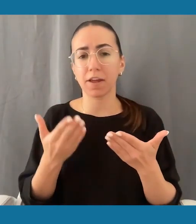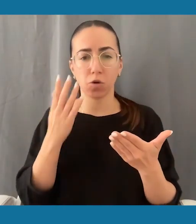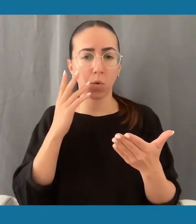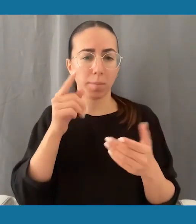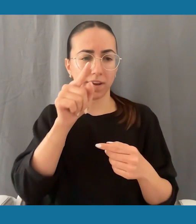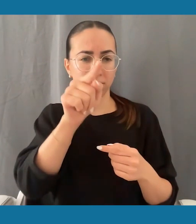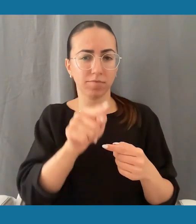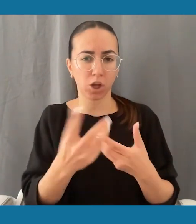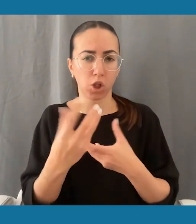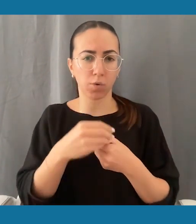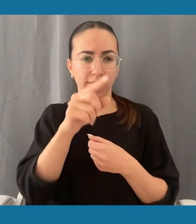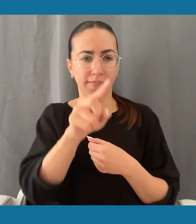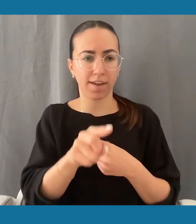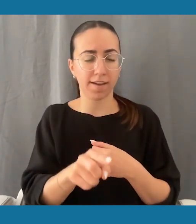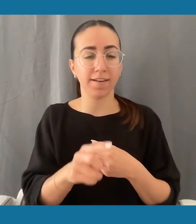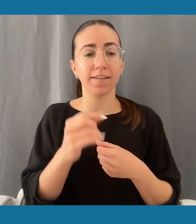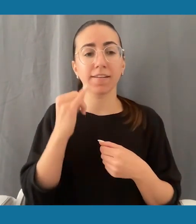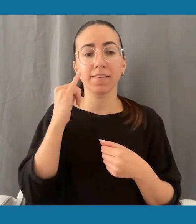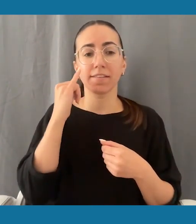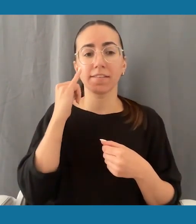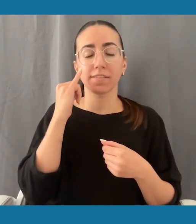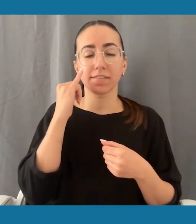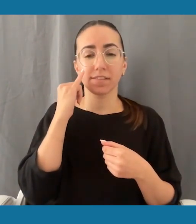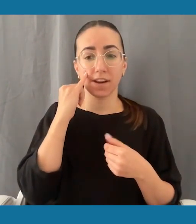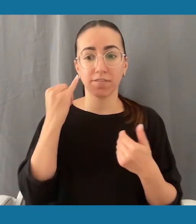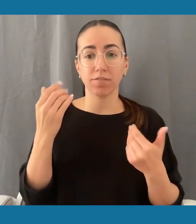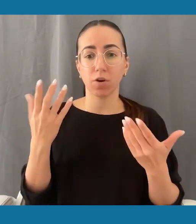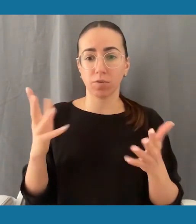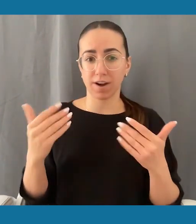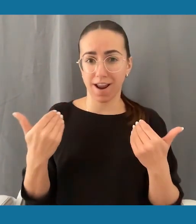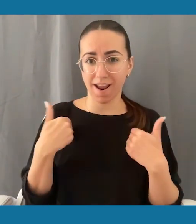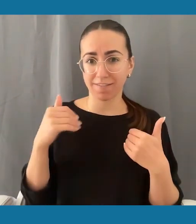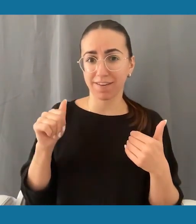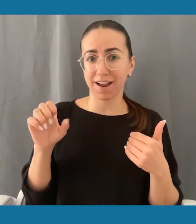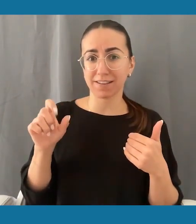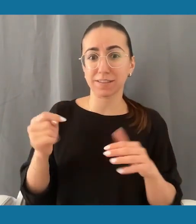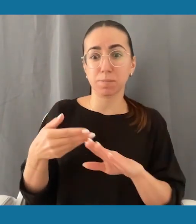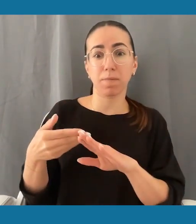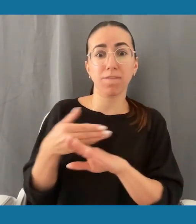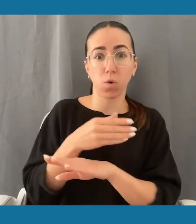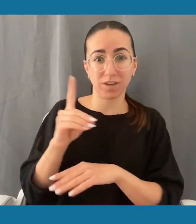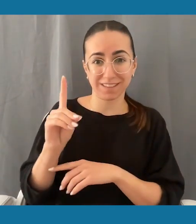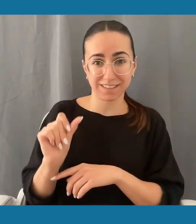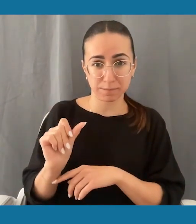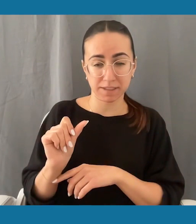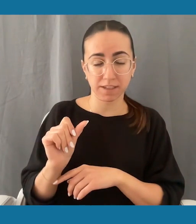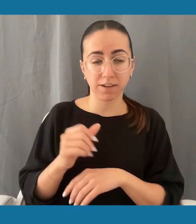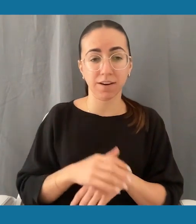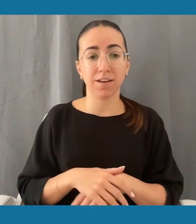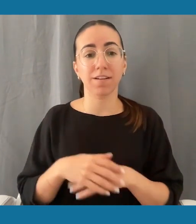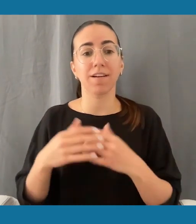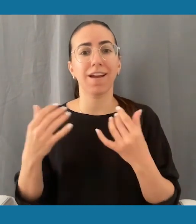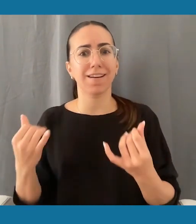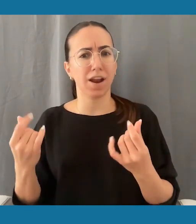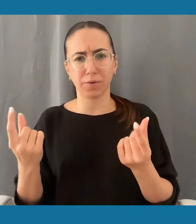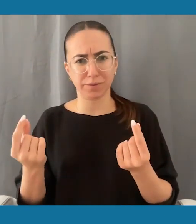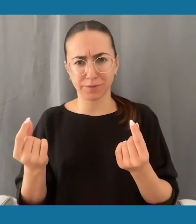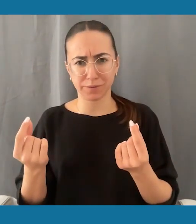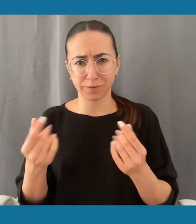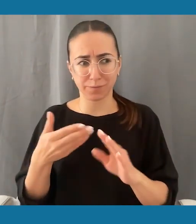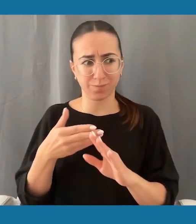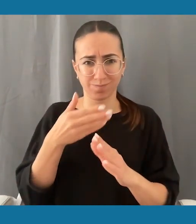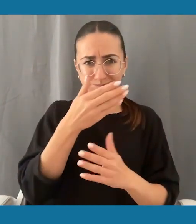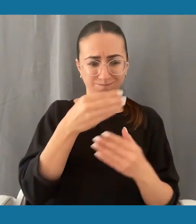a person may have already had assets before the onset of the disability, and now The question is, what can they do with these